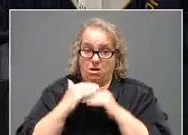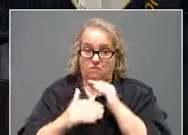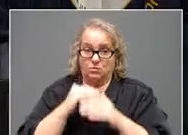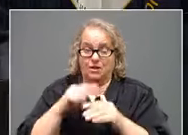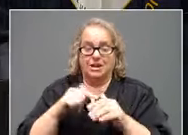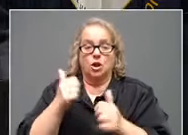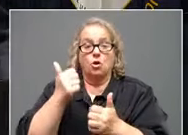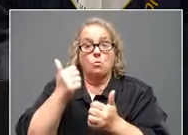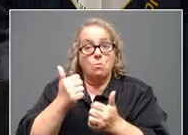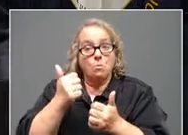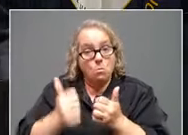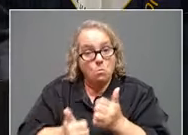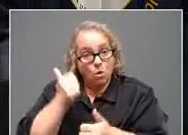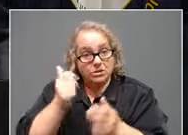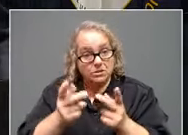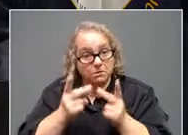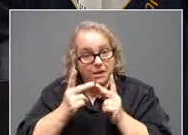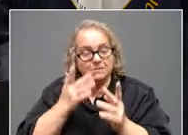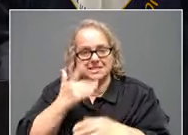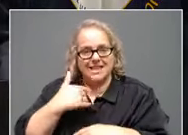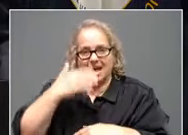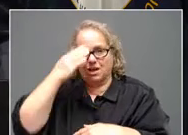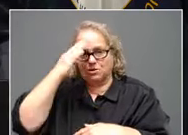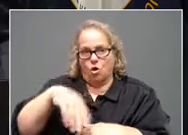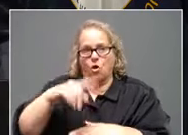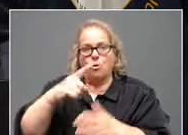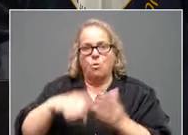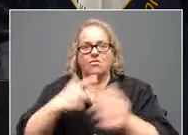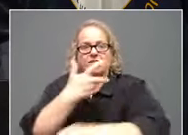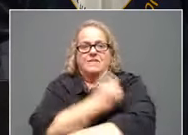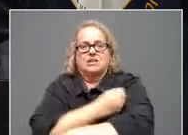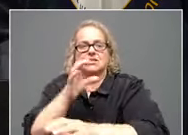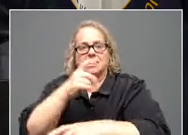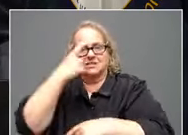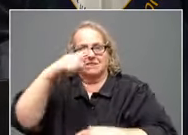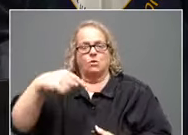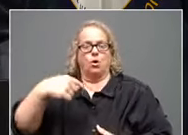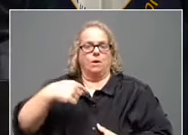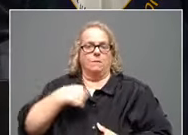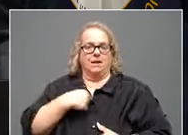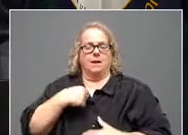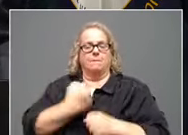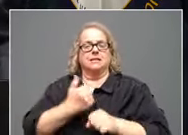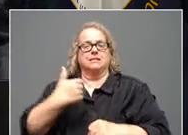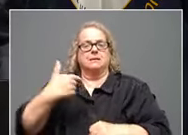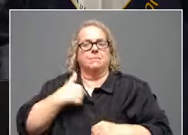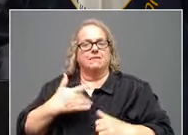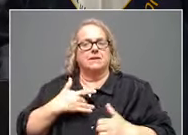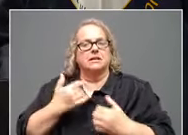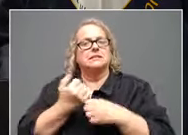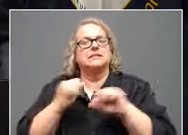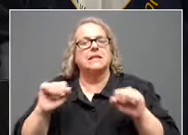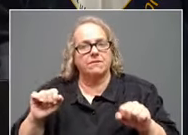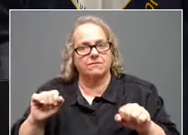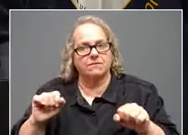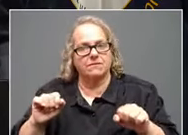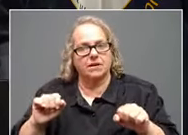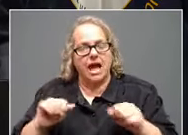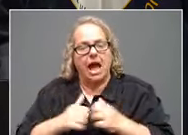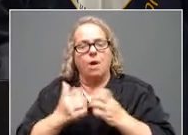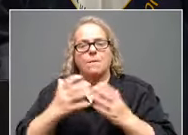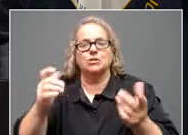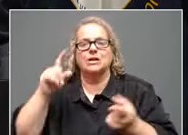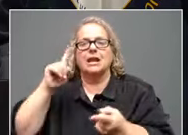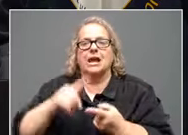settings because I know what the vaccine does for me, how safe it makes me, how much less likely it means that I